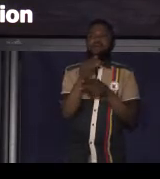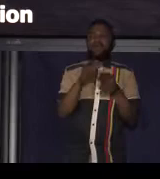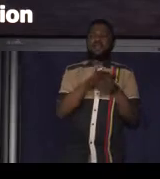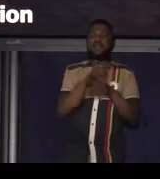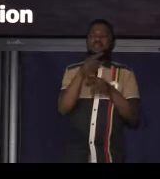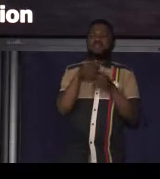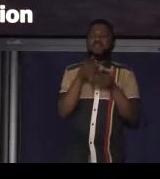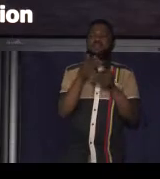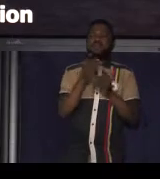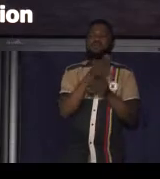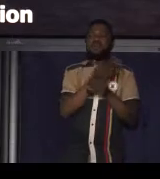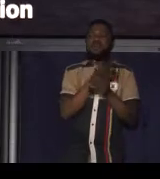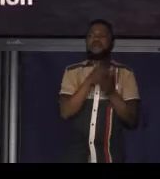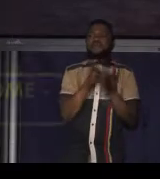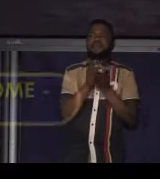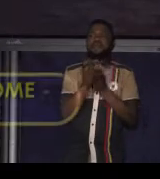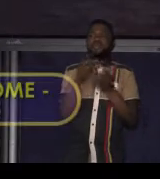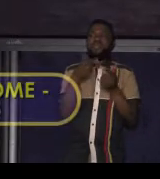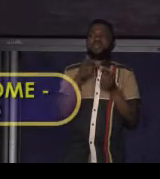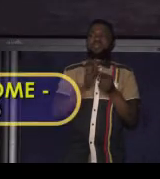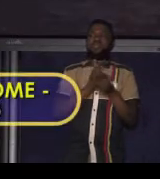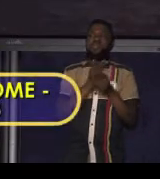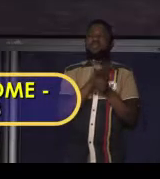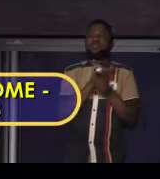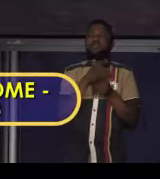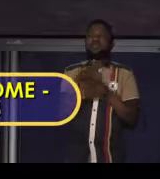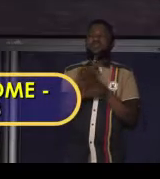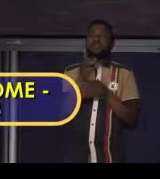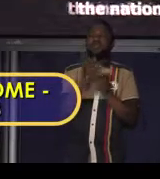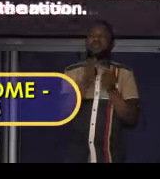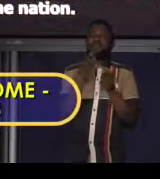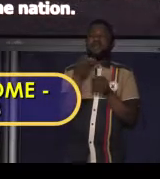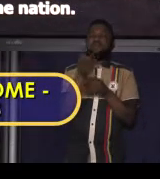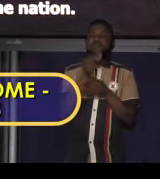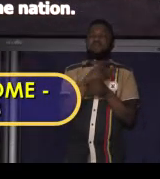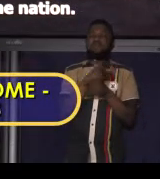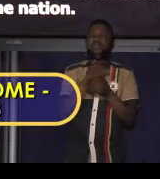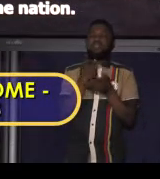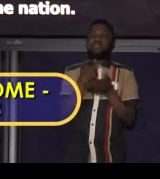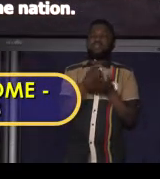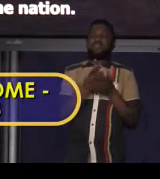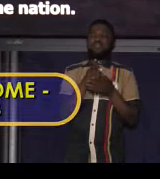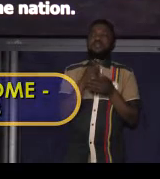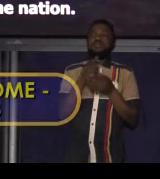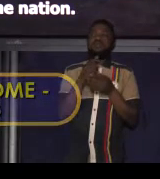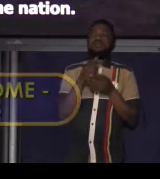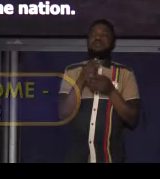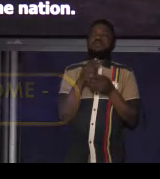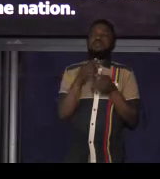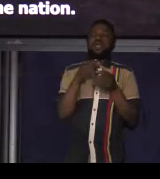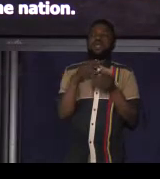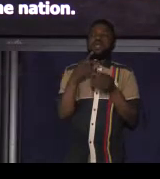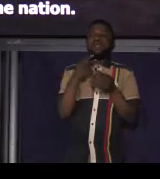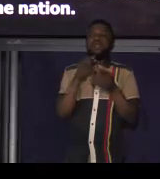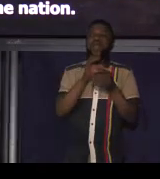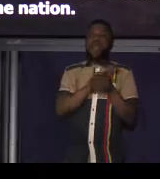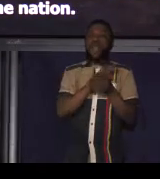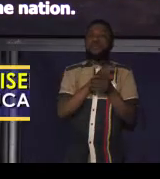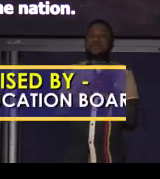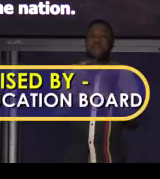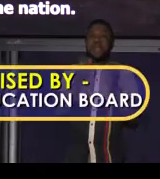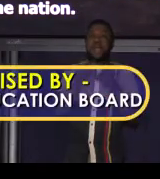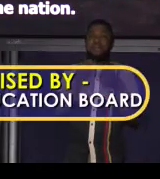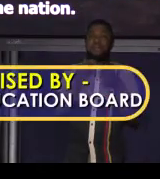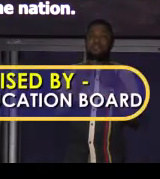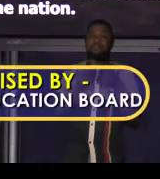of nationalism and patriotism. Now, let's pick each of them and discuss. Talking about courage, it means the ability